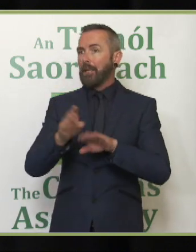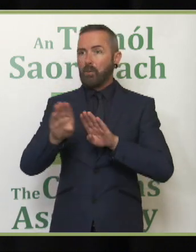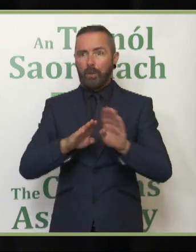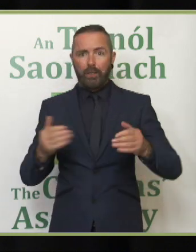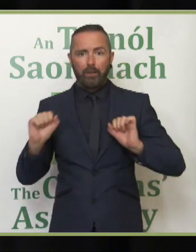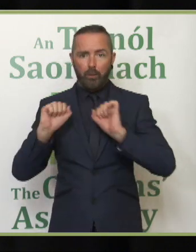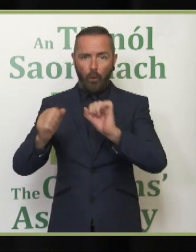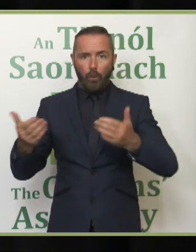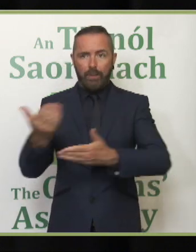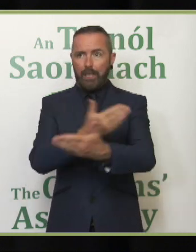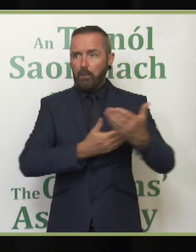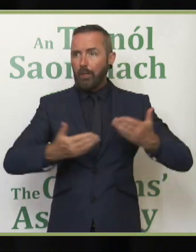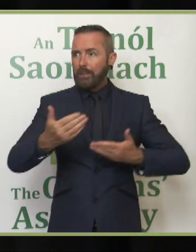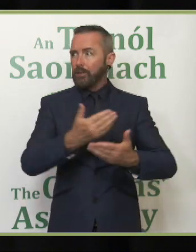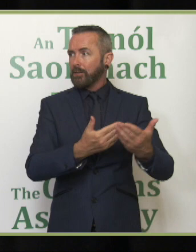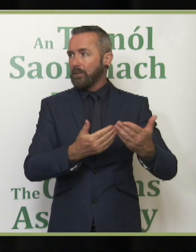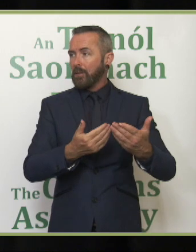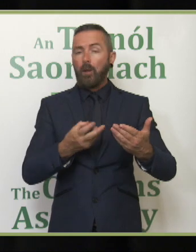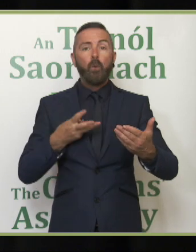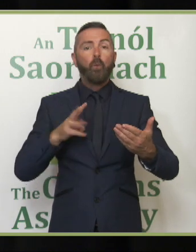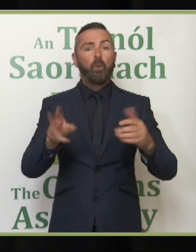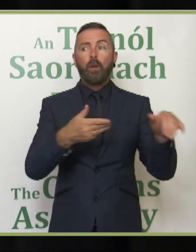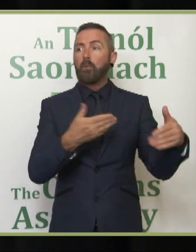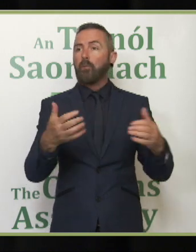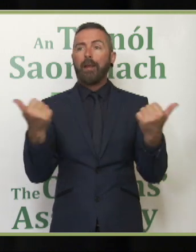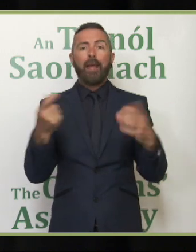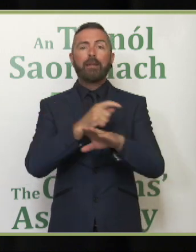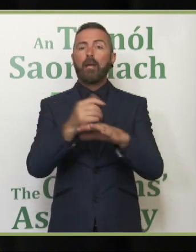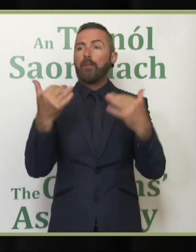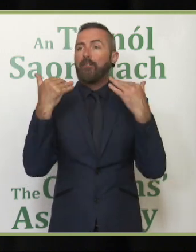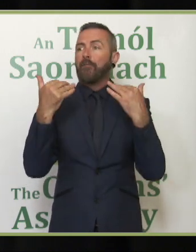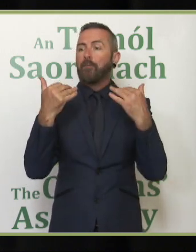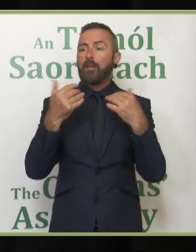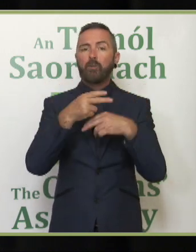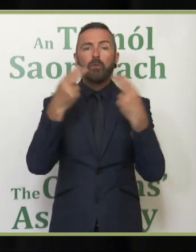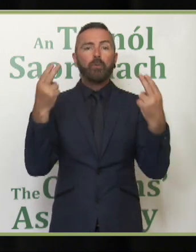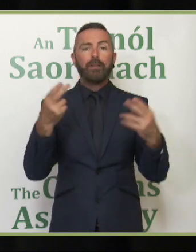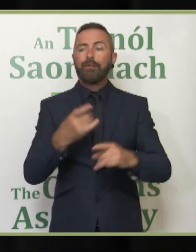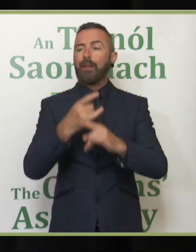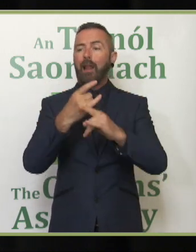deliberations. We, of course, will provide you with any further information or any further inputs